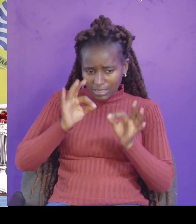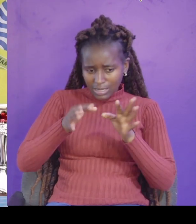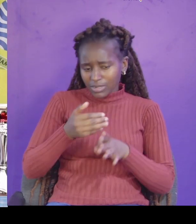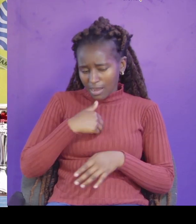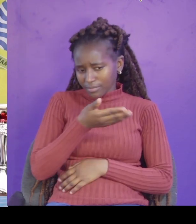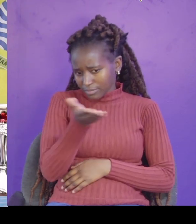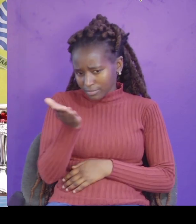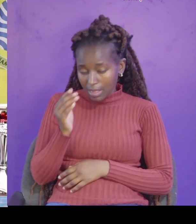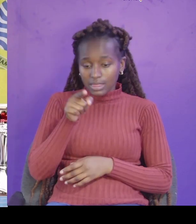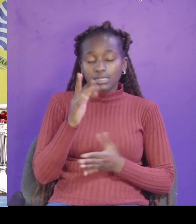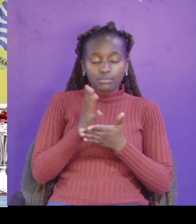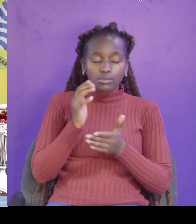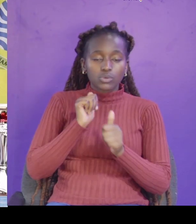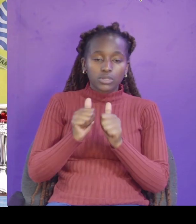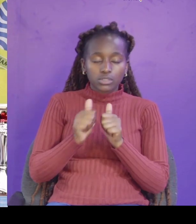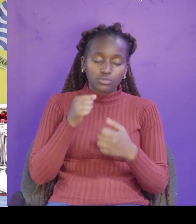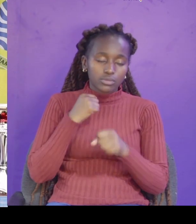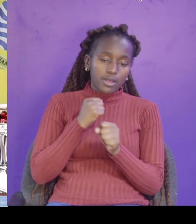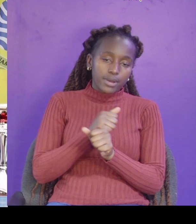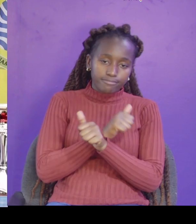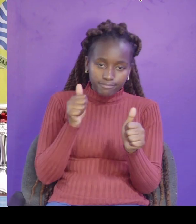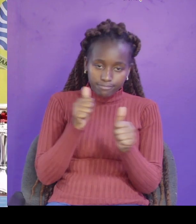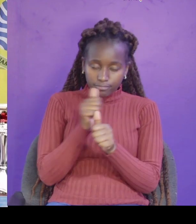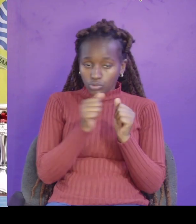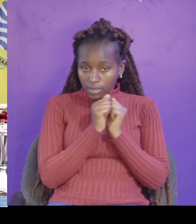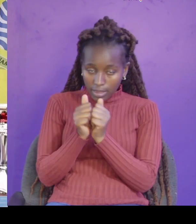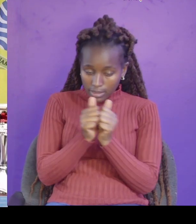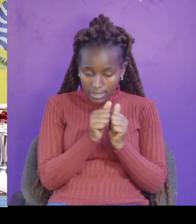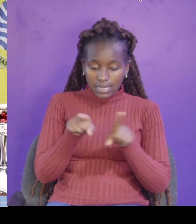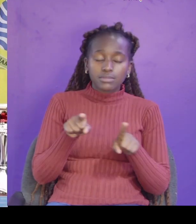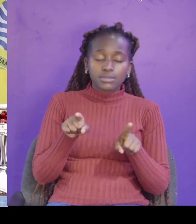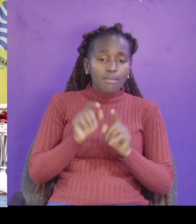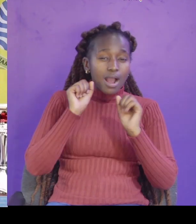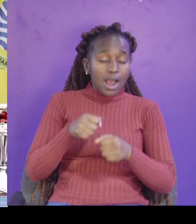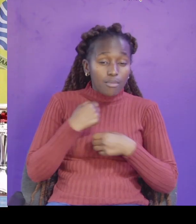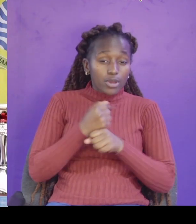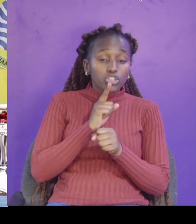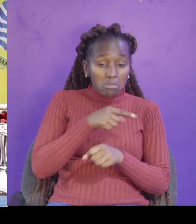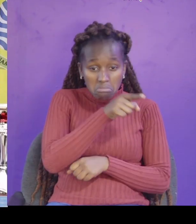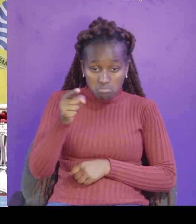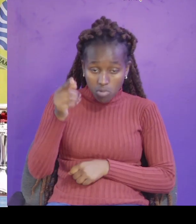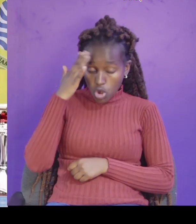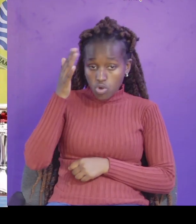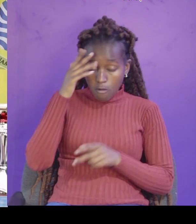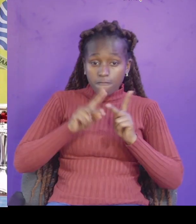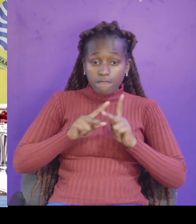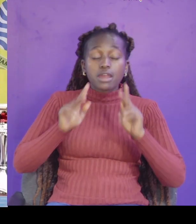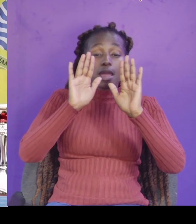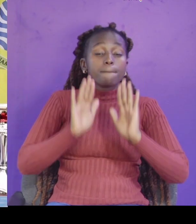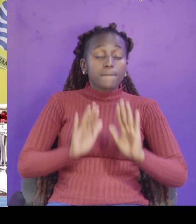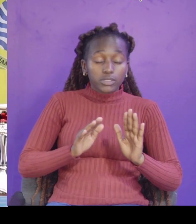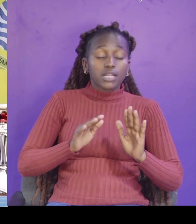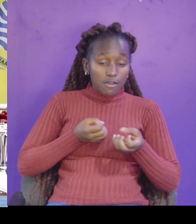I'll go out in most of my videos to be giving all this important information to the people. Even when we are having activities out